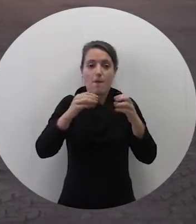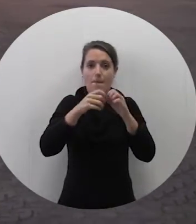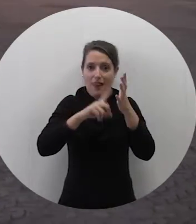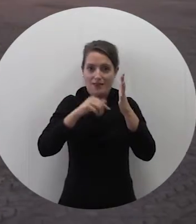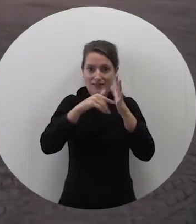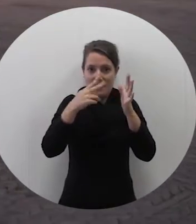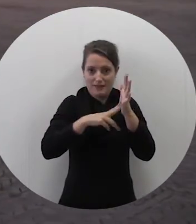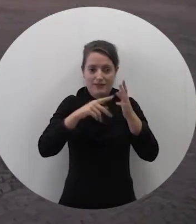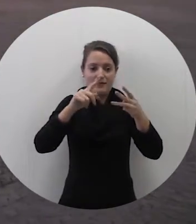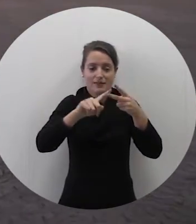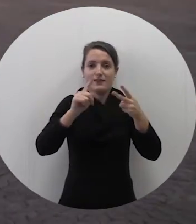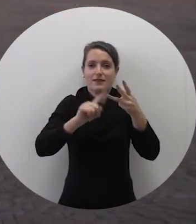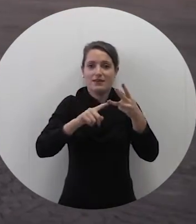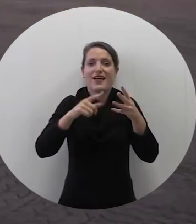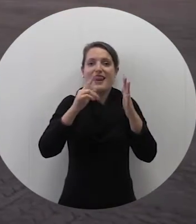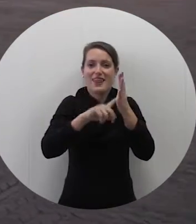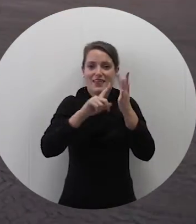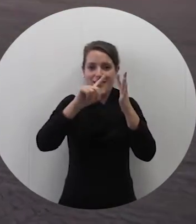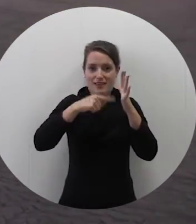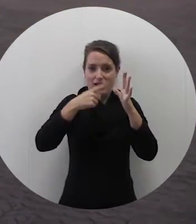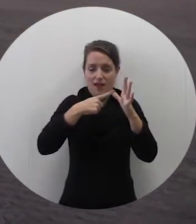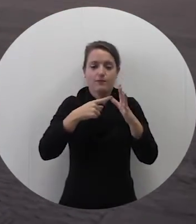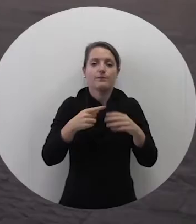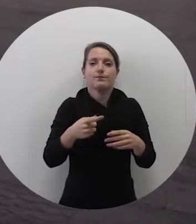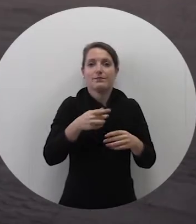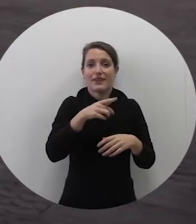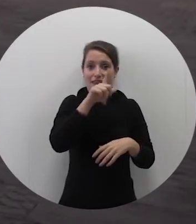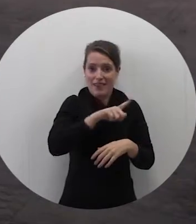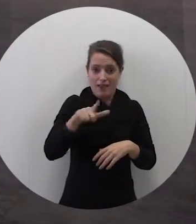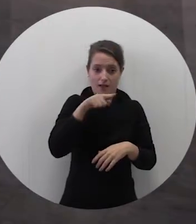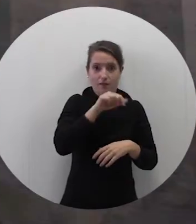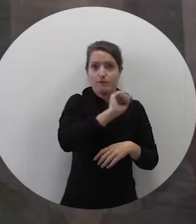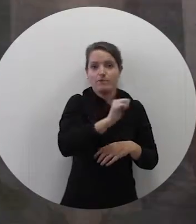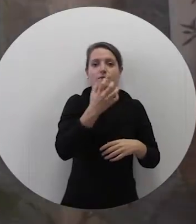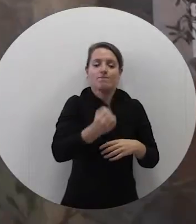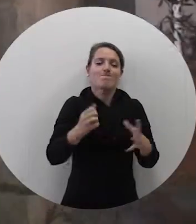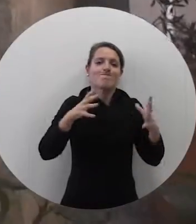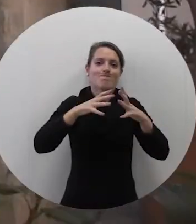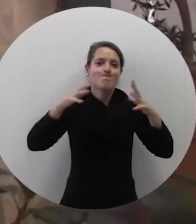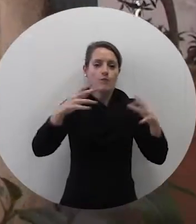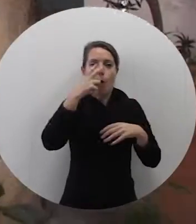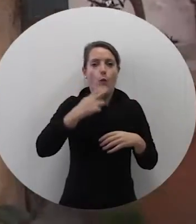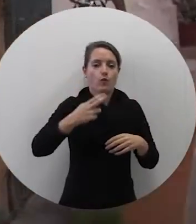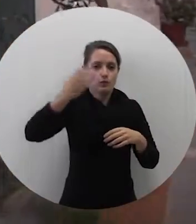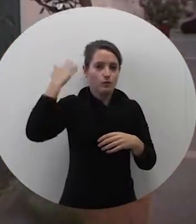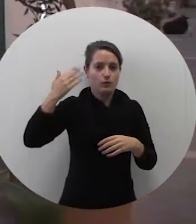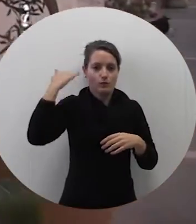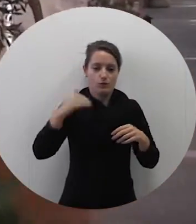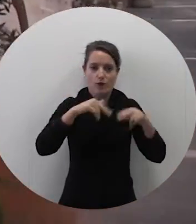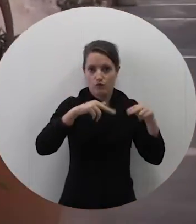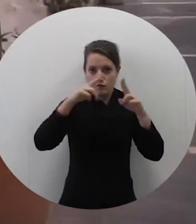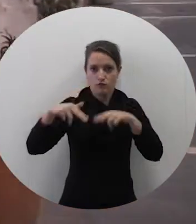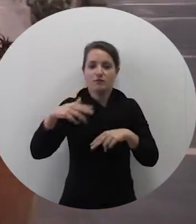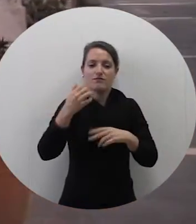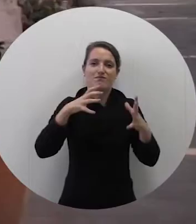This village still boasts many houses of character with large citrus gardens. The centre of the town